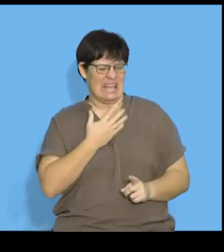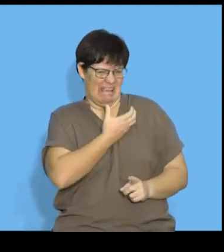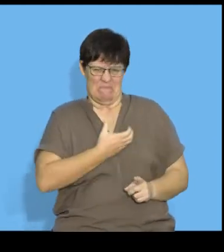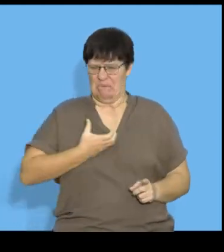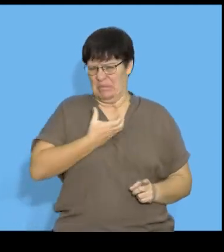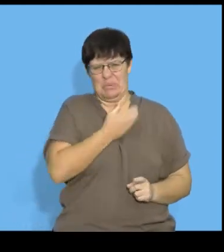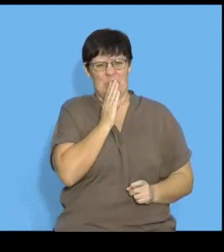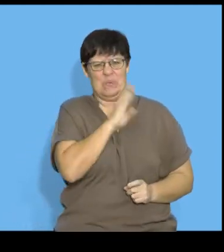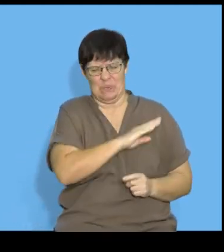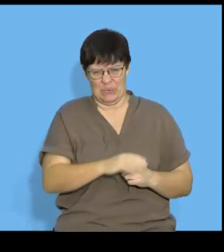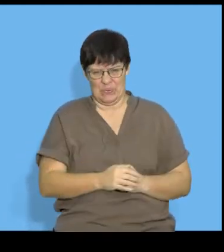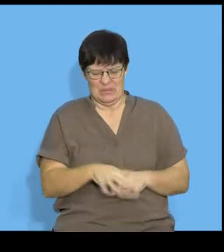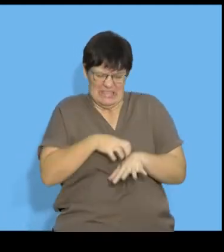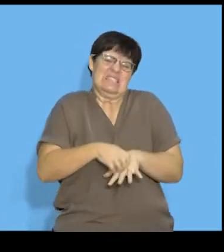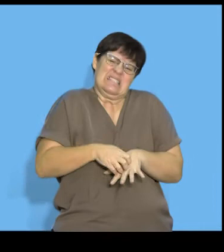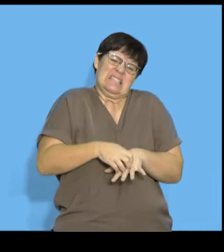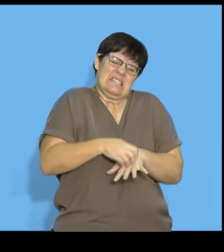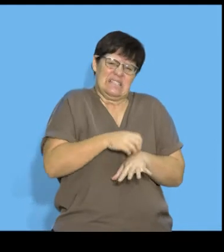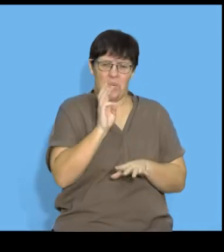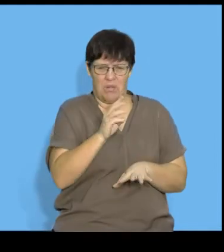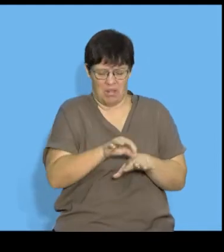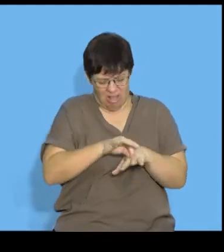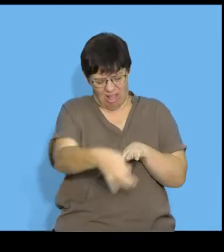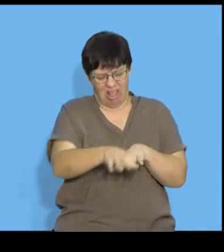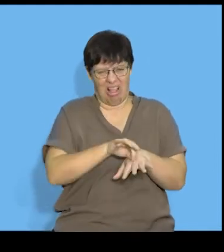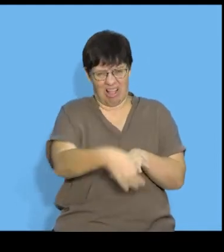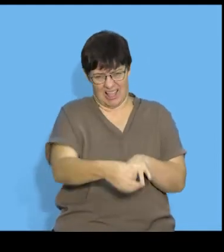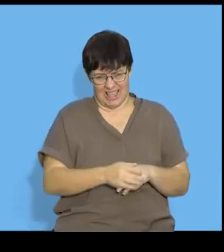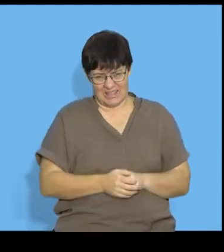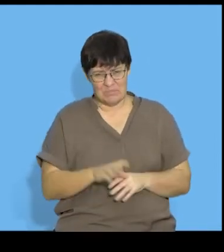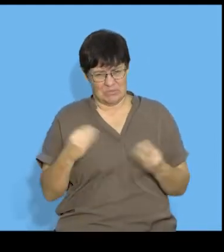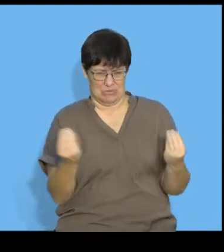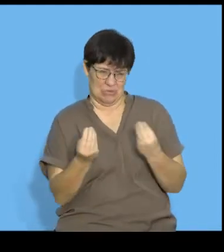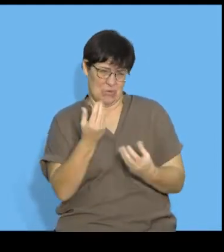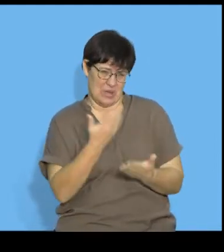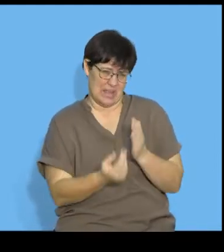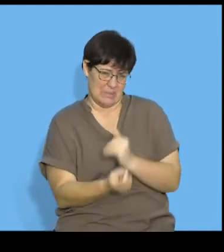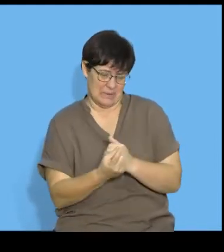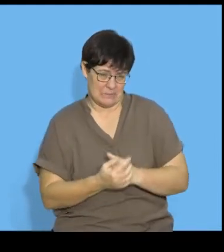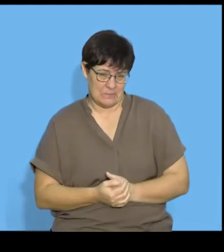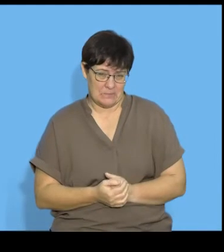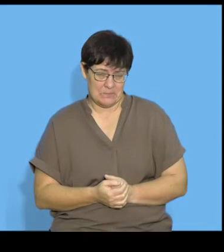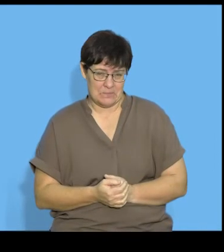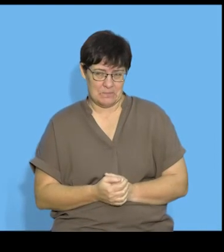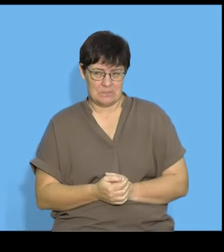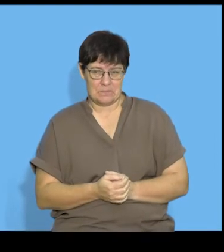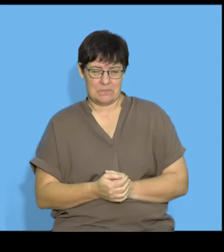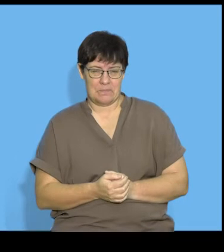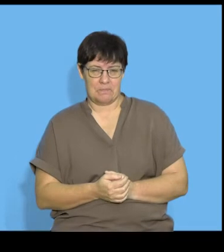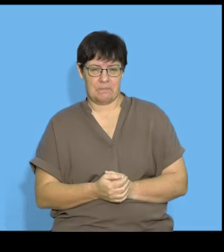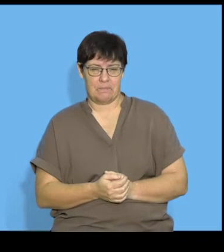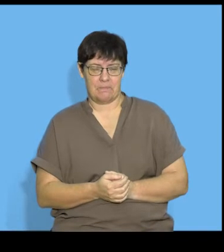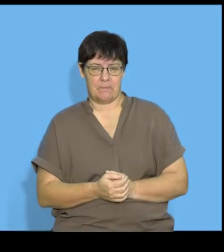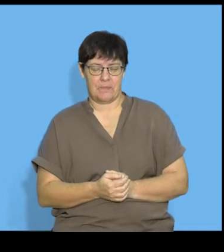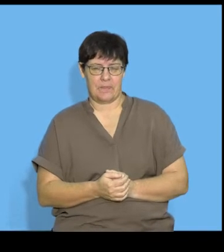Your feet are going to itch and they're going to peel and they could be quite sore, but we're going to have a look at that just now.